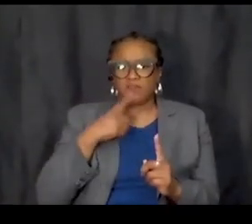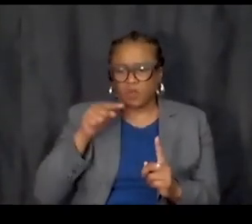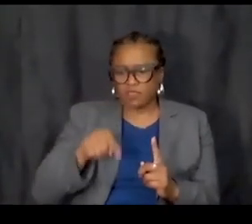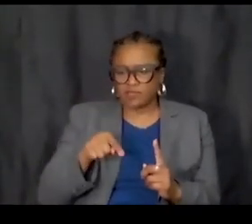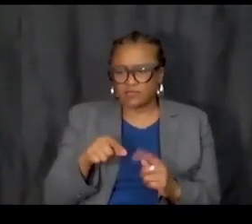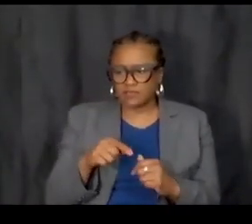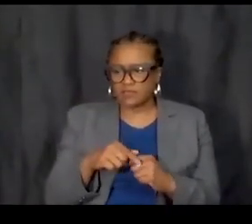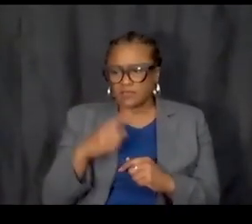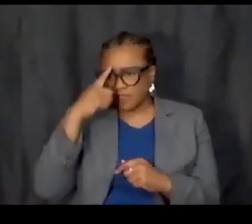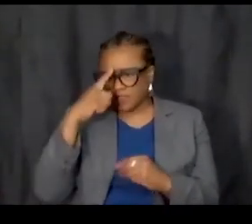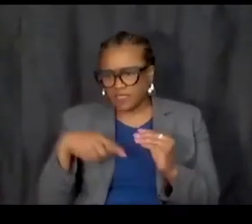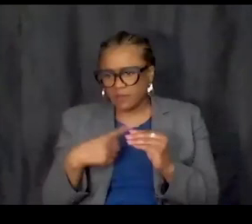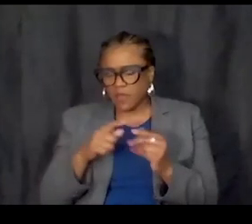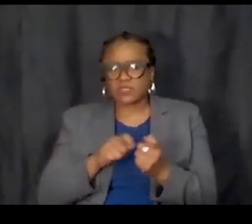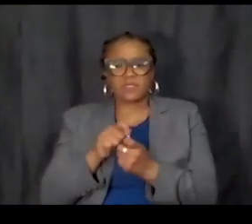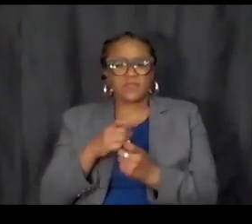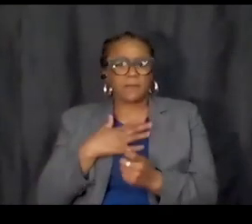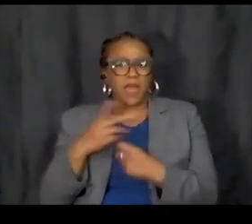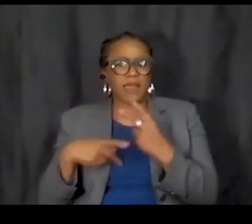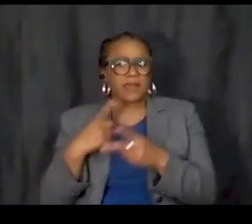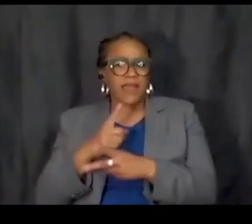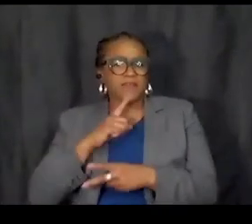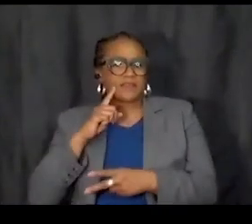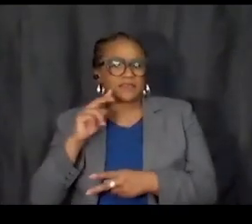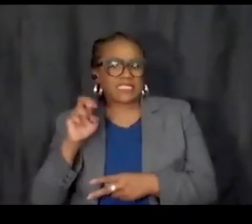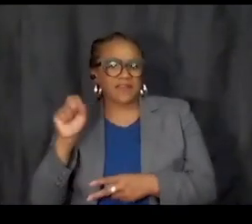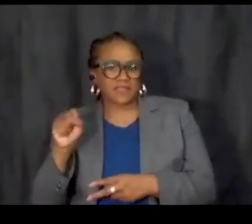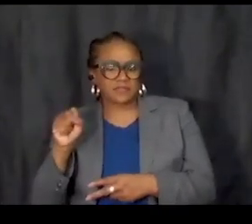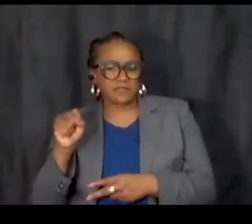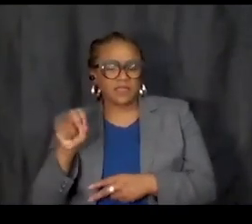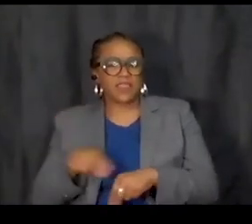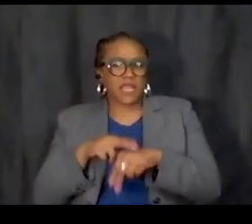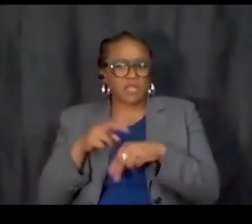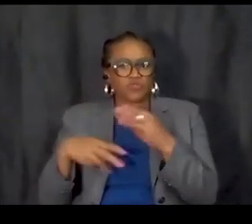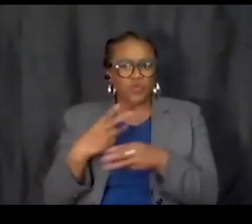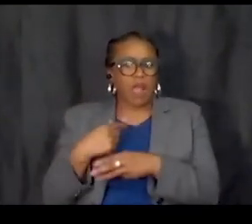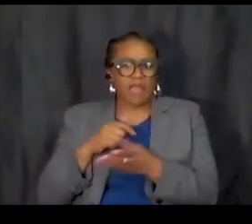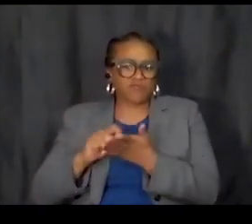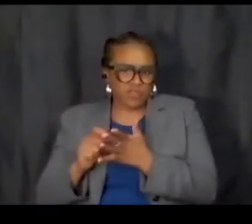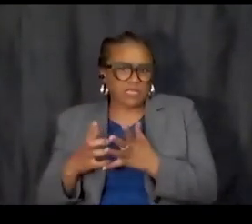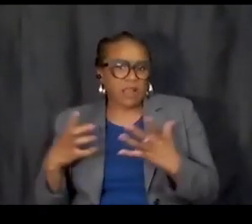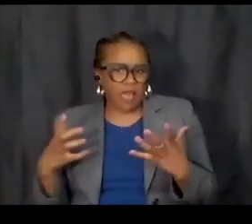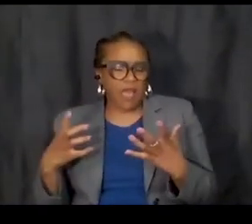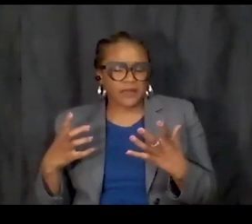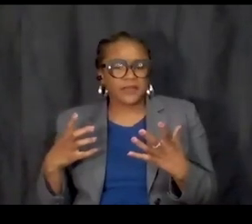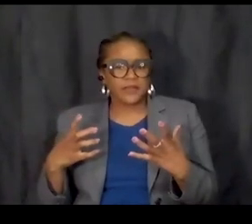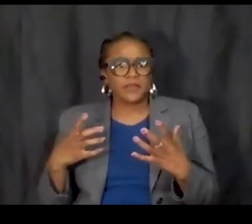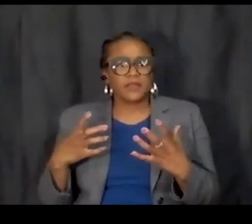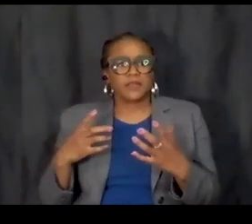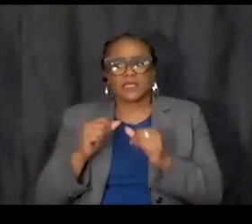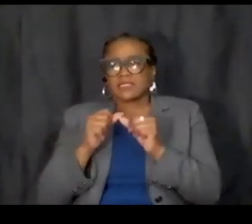deafness in the natural world, and something that I've written quite a bit about and continue to think about. So like, I don't hear